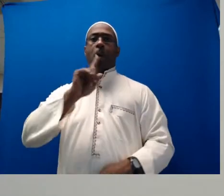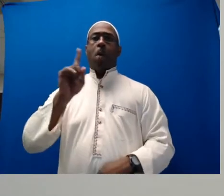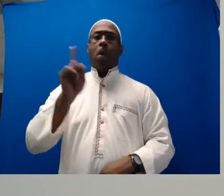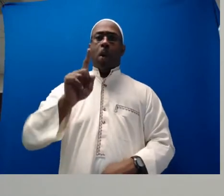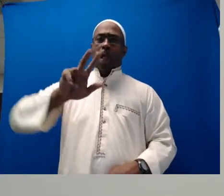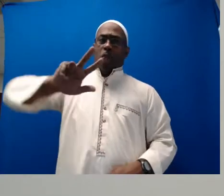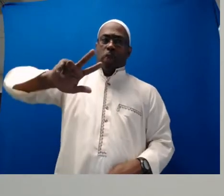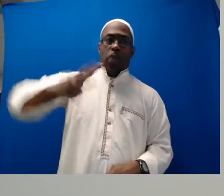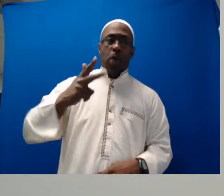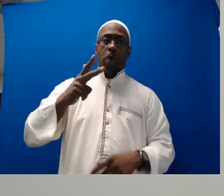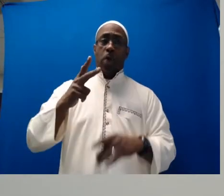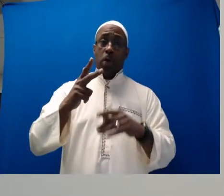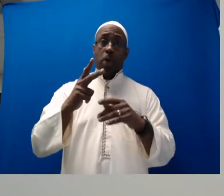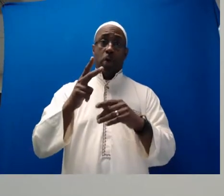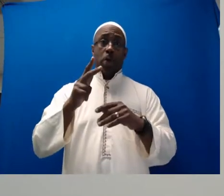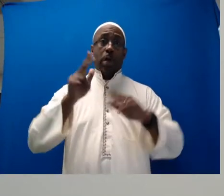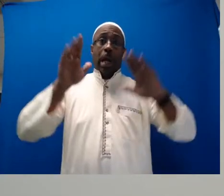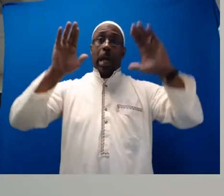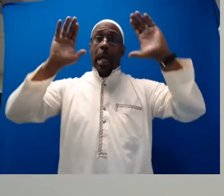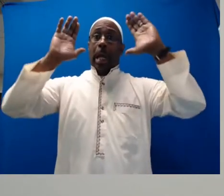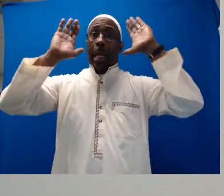really the first adhan,